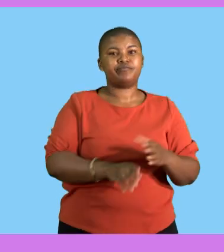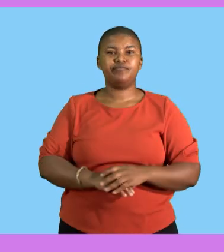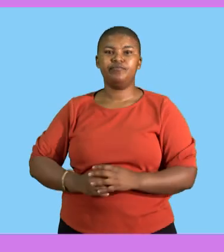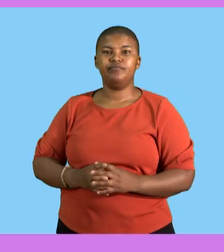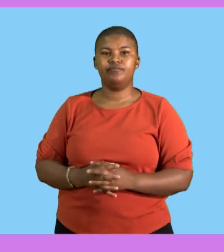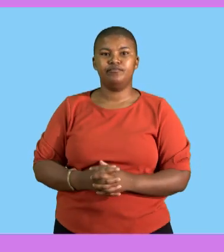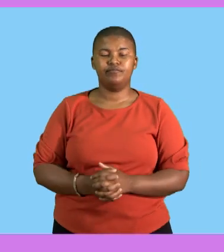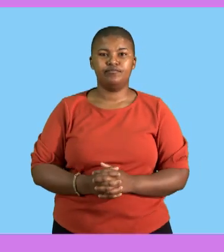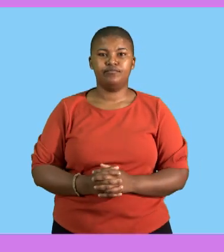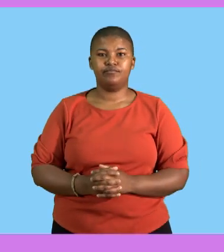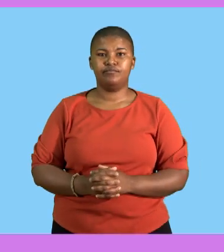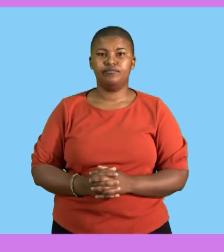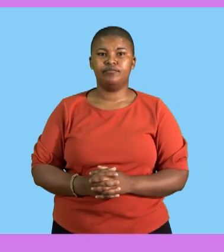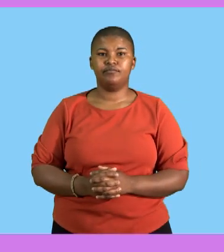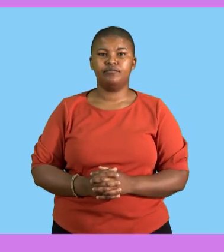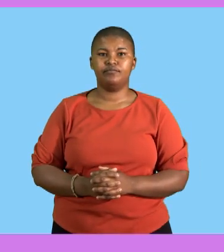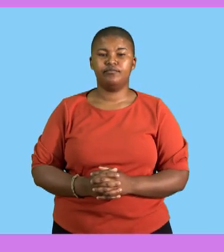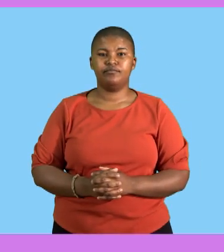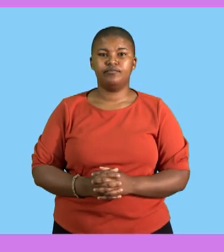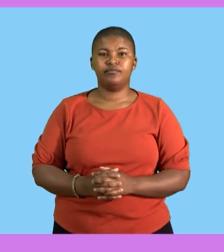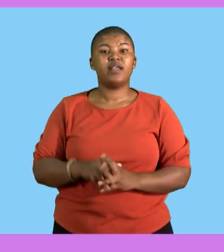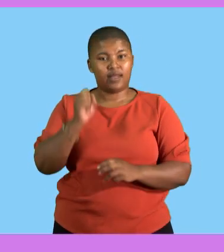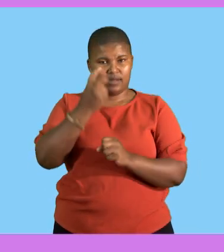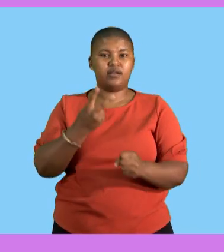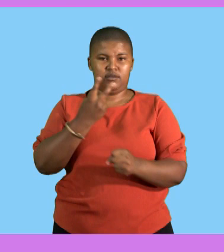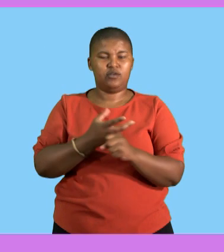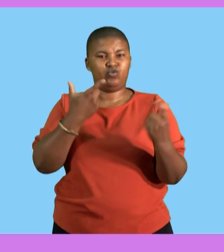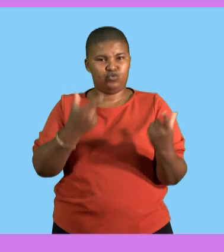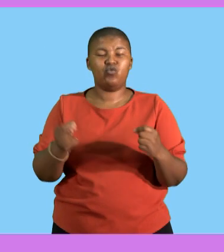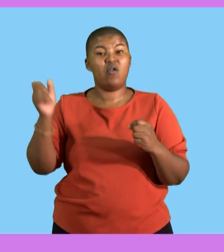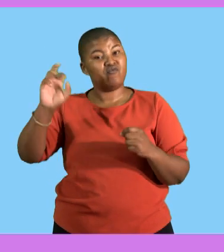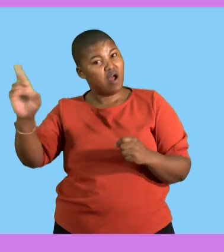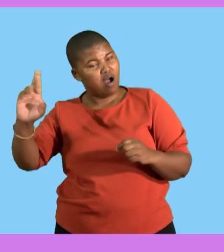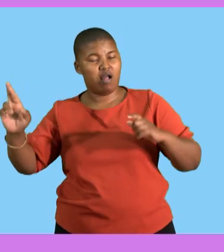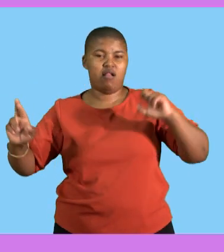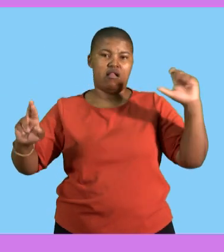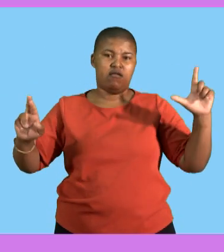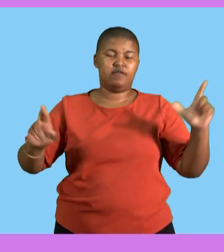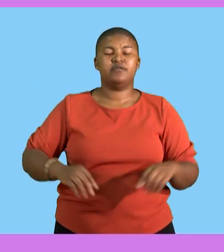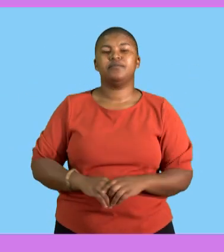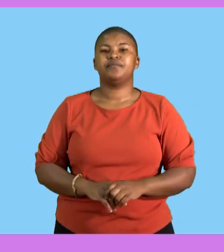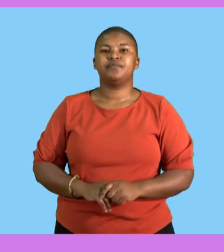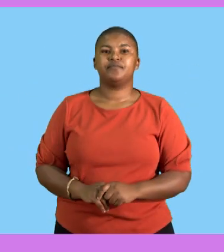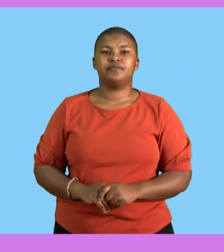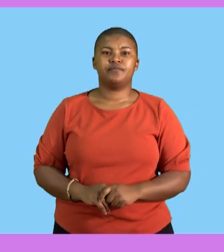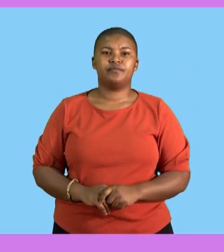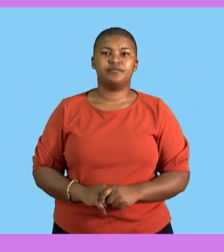side, 1, 2 again, 1, 2,